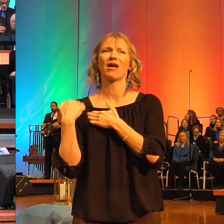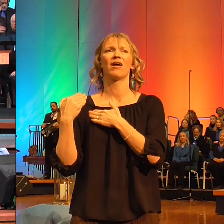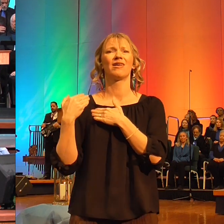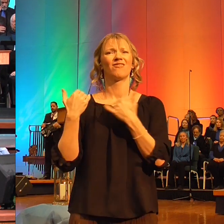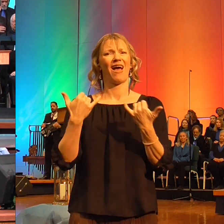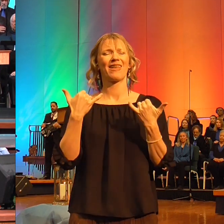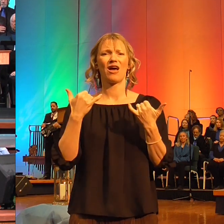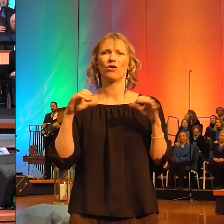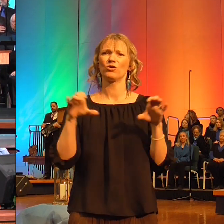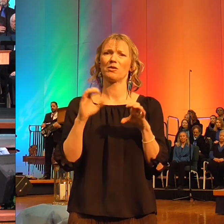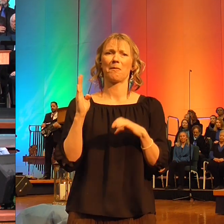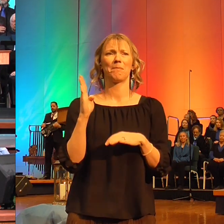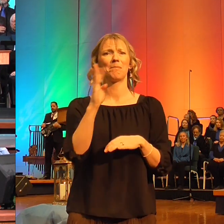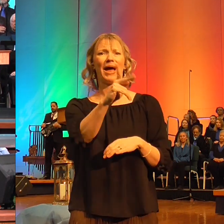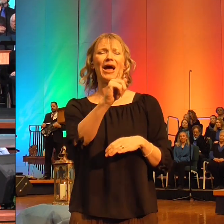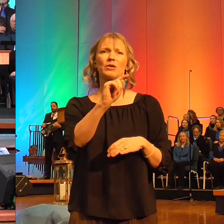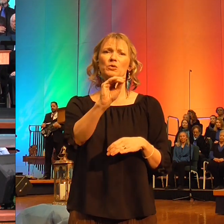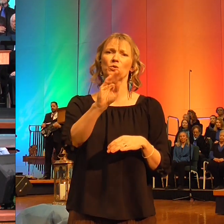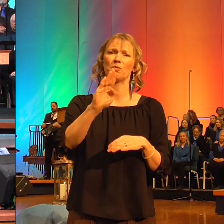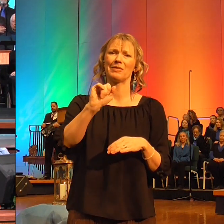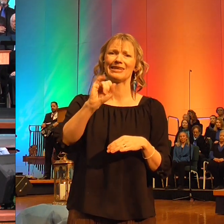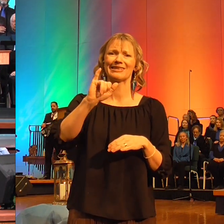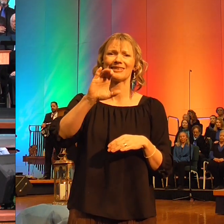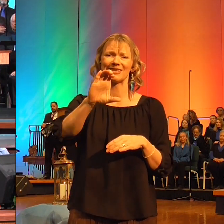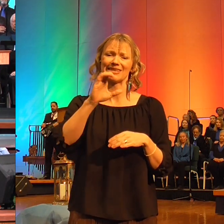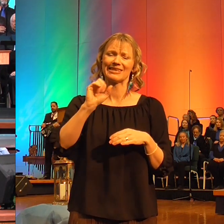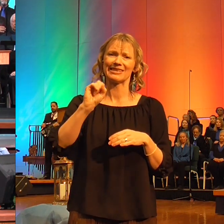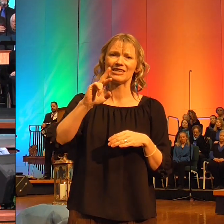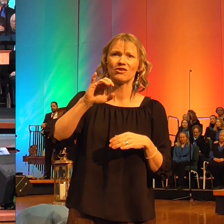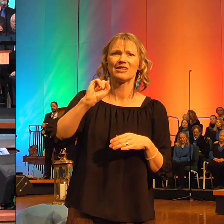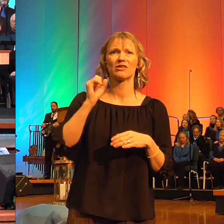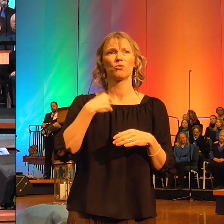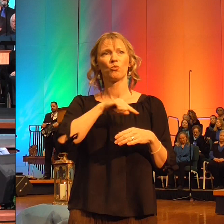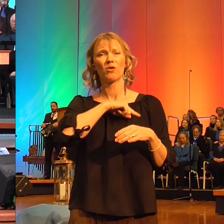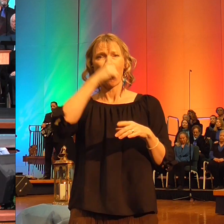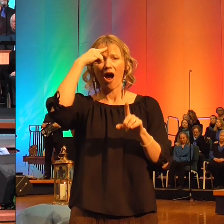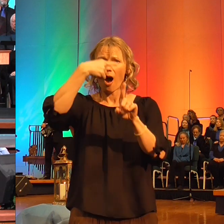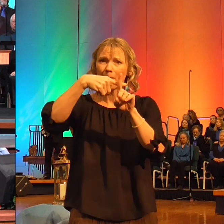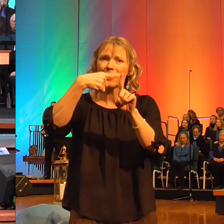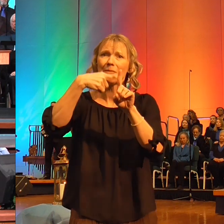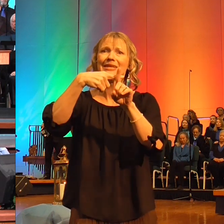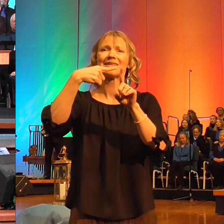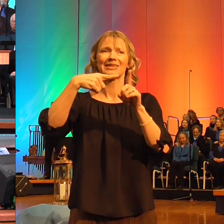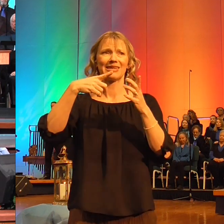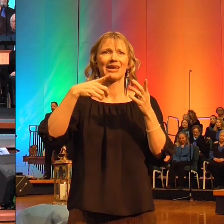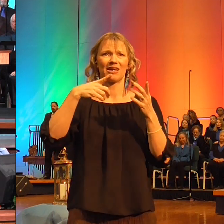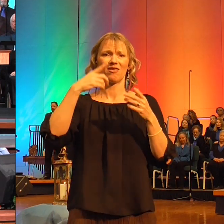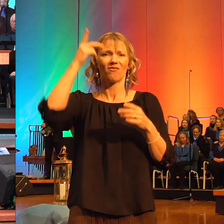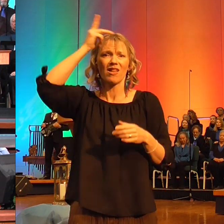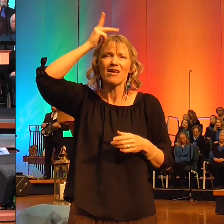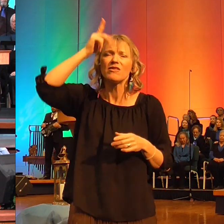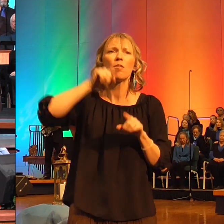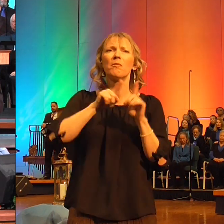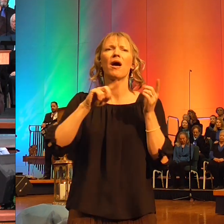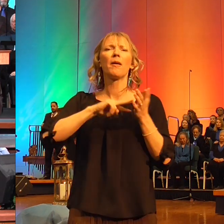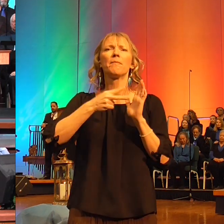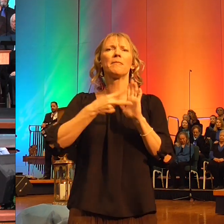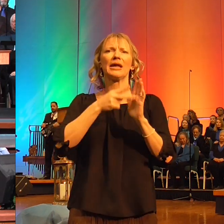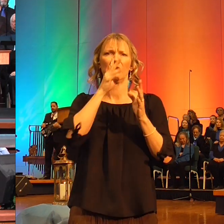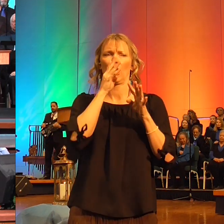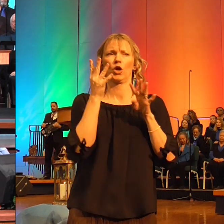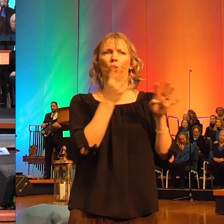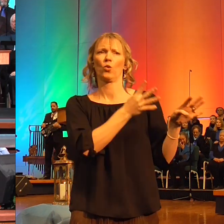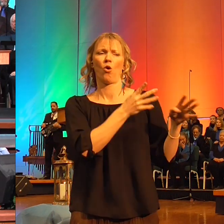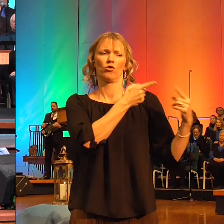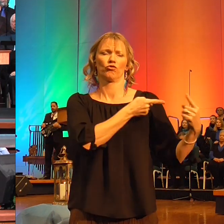series, and it's important to remember we are an optimistic and positive philosophy, but that's not so that we can turn away from the struggles of the world. It's so